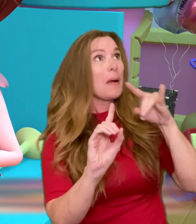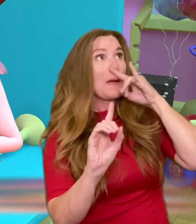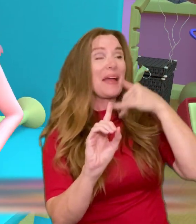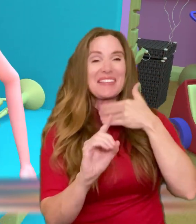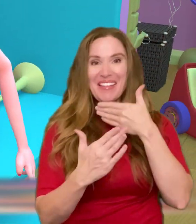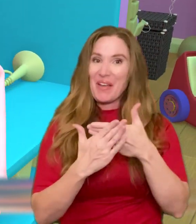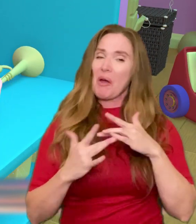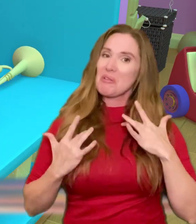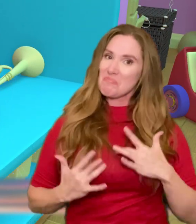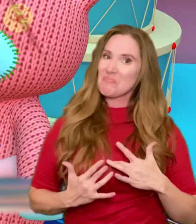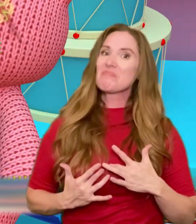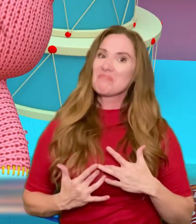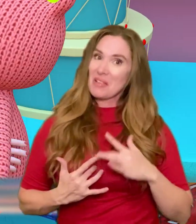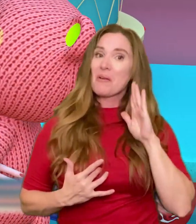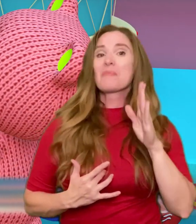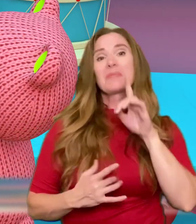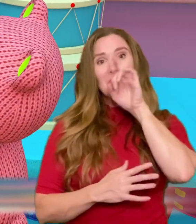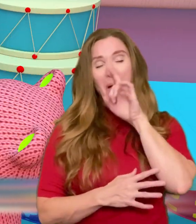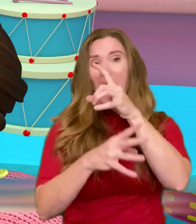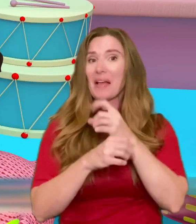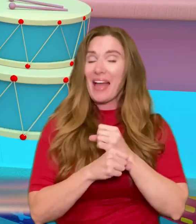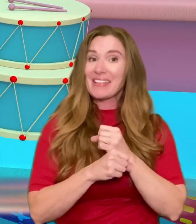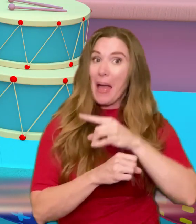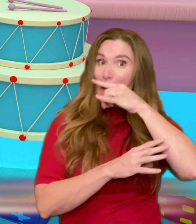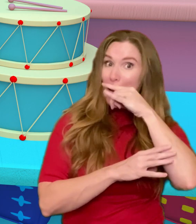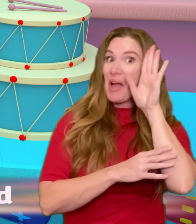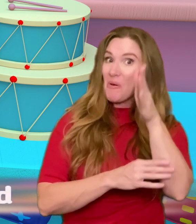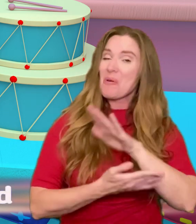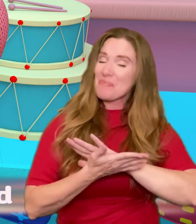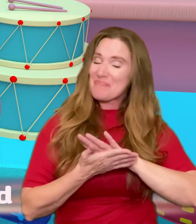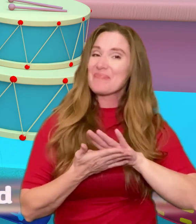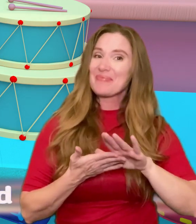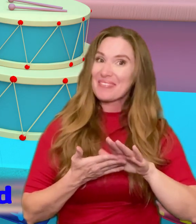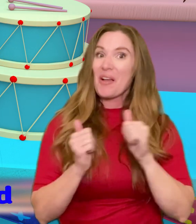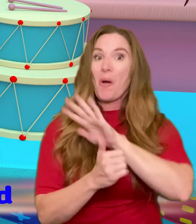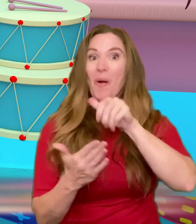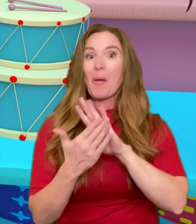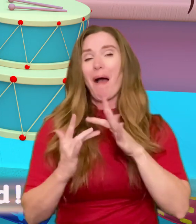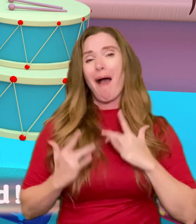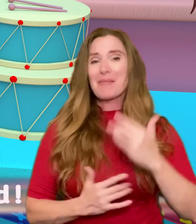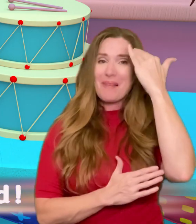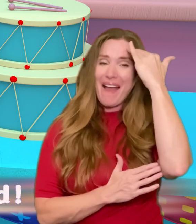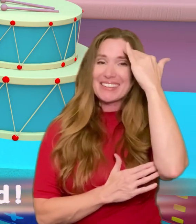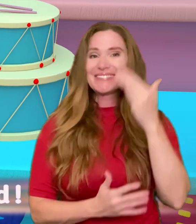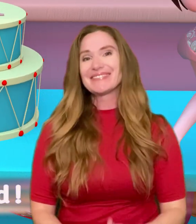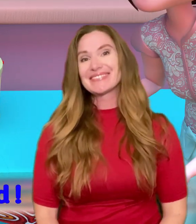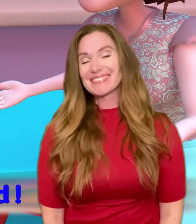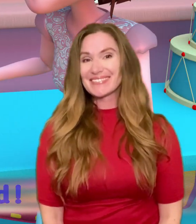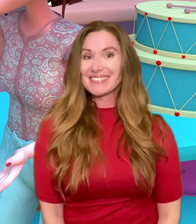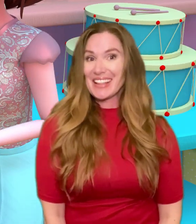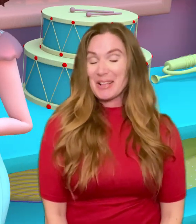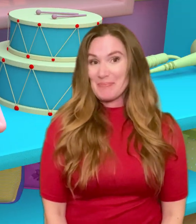another The kid has a kind heart Doll finally gets a part And the kid will be kind With all her